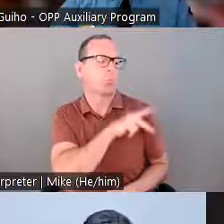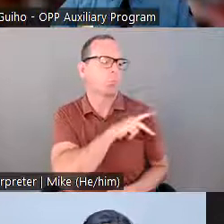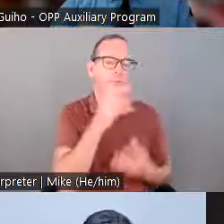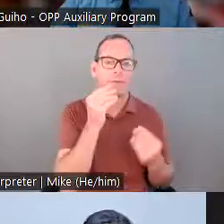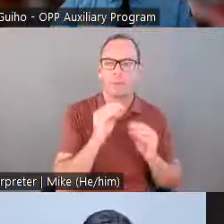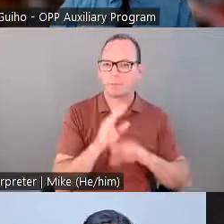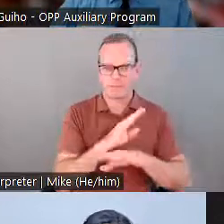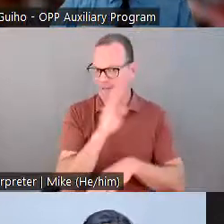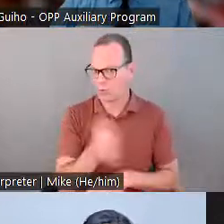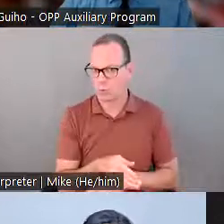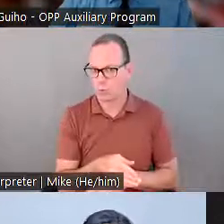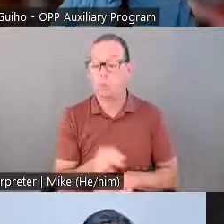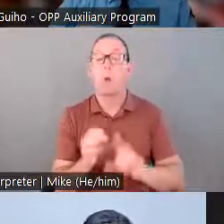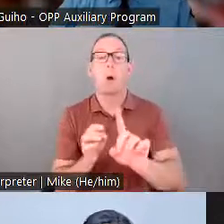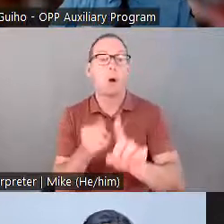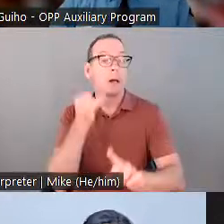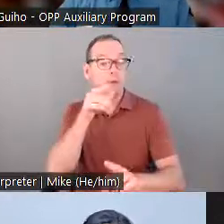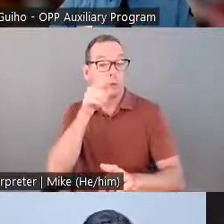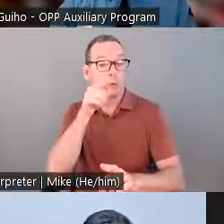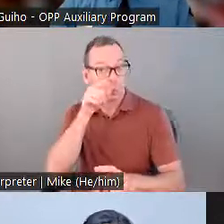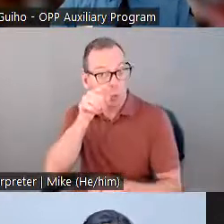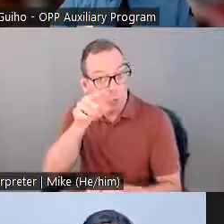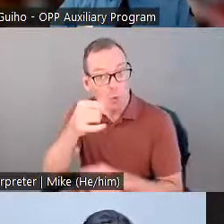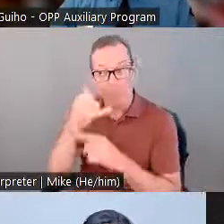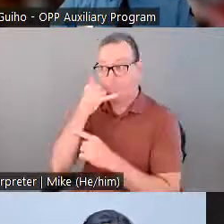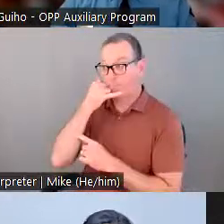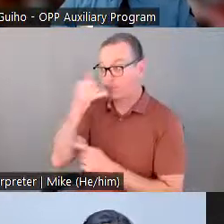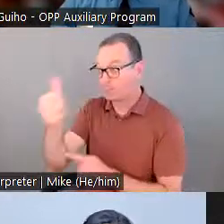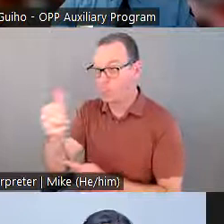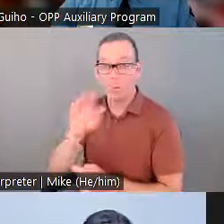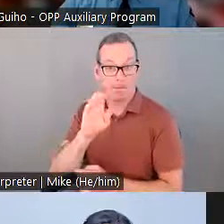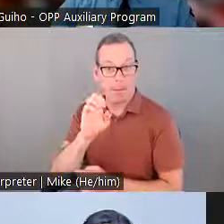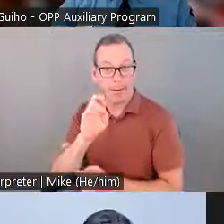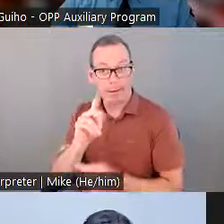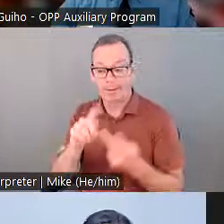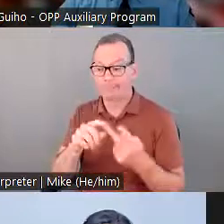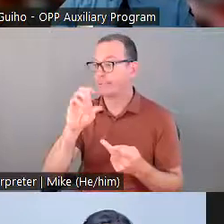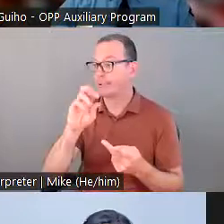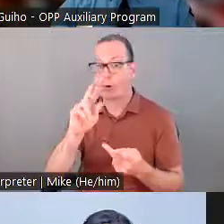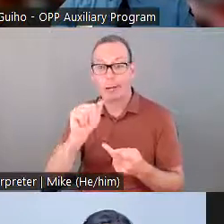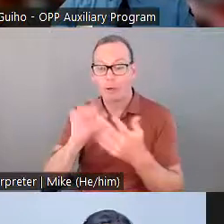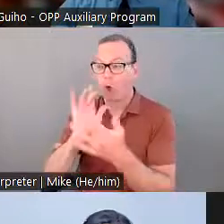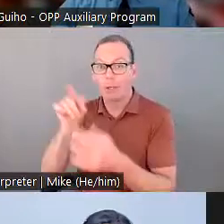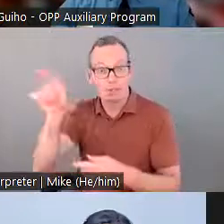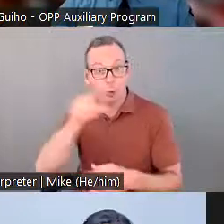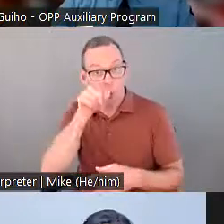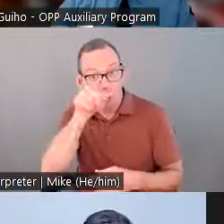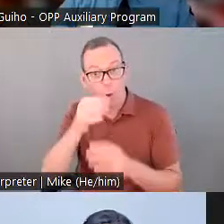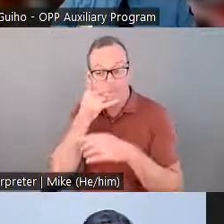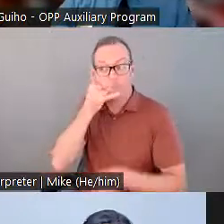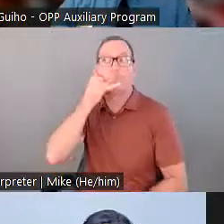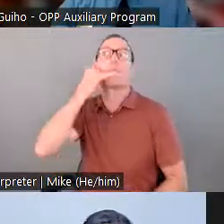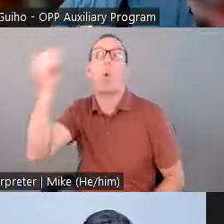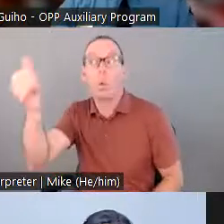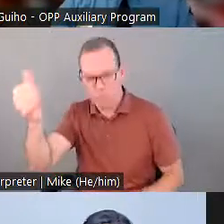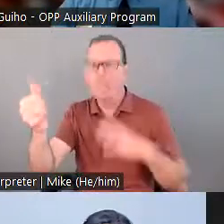your personal information. If something just doesn't seem right, seems suspicious, there's most likely a good reason. We always